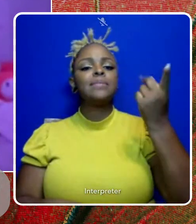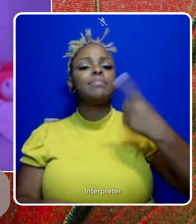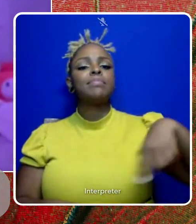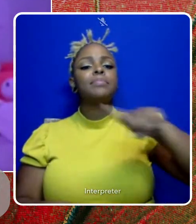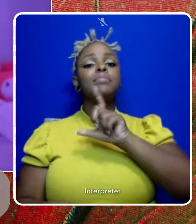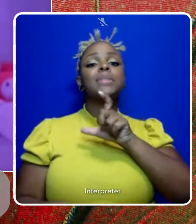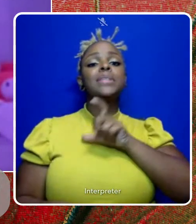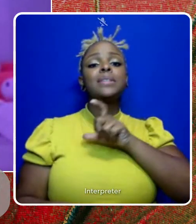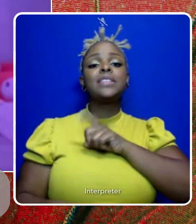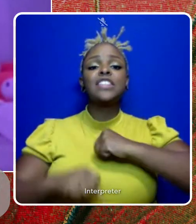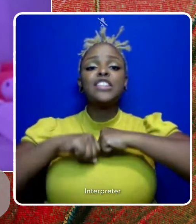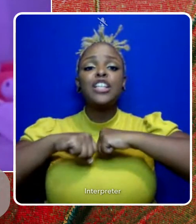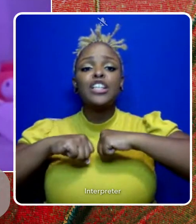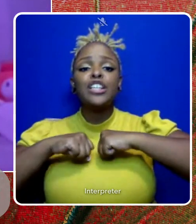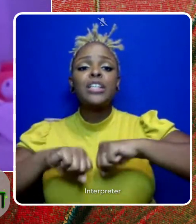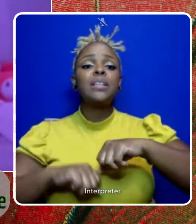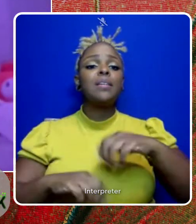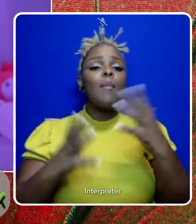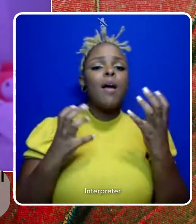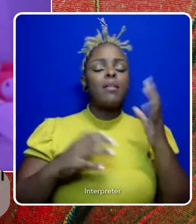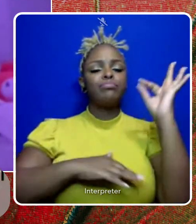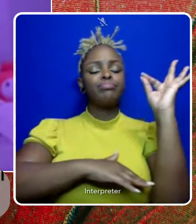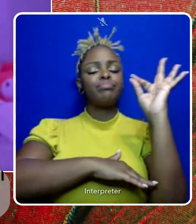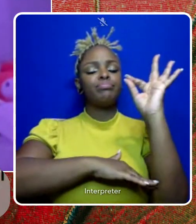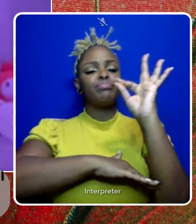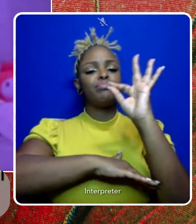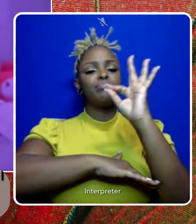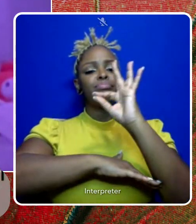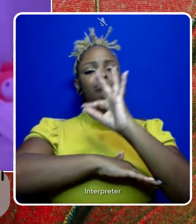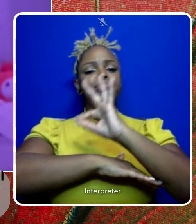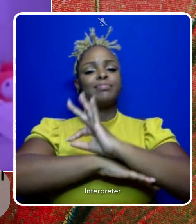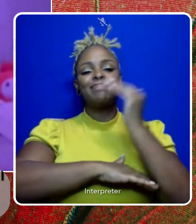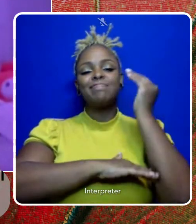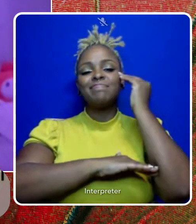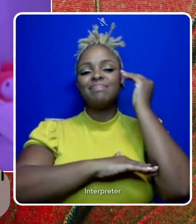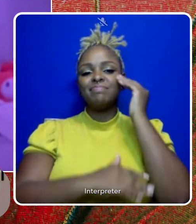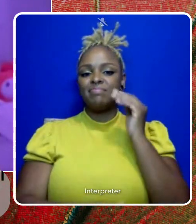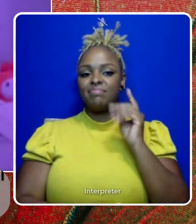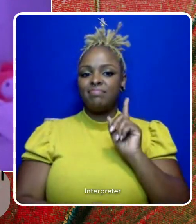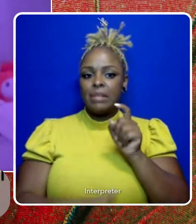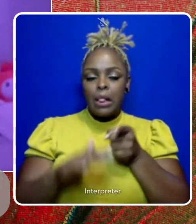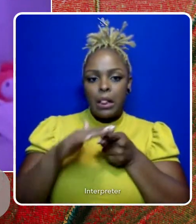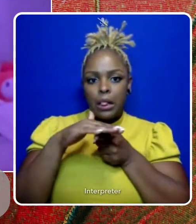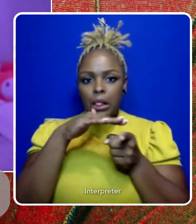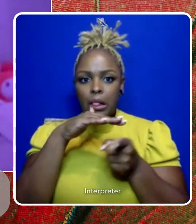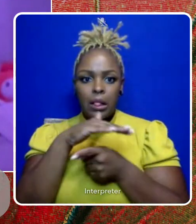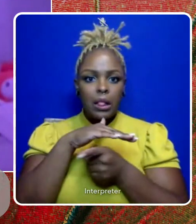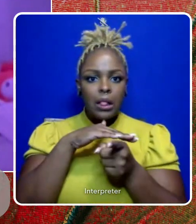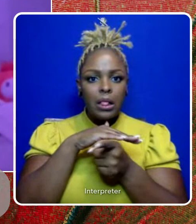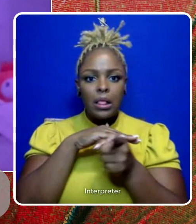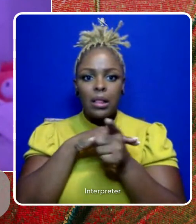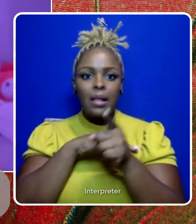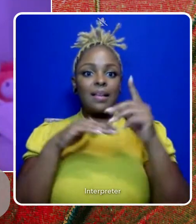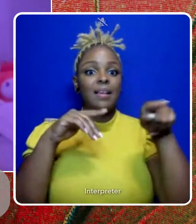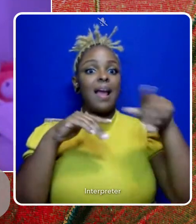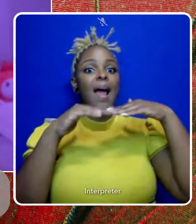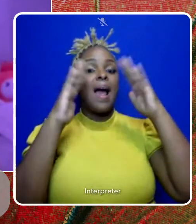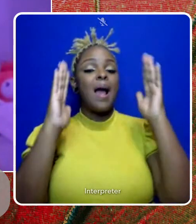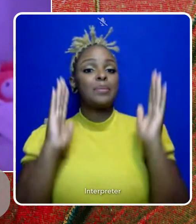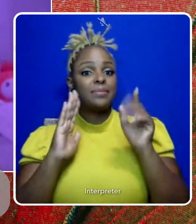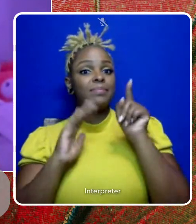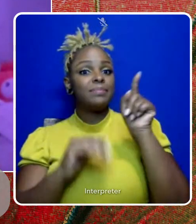walk, sneaking into a home that's rightfully theirs, knowing that they did not cross the border, rather the